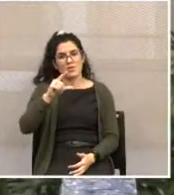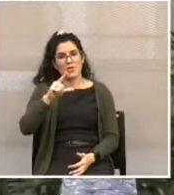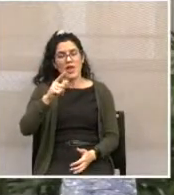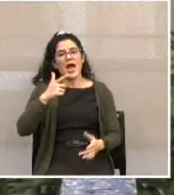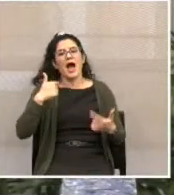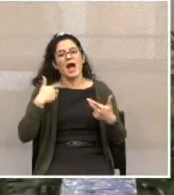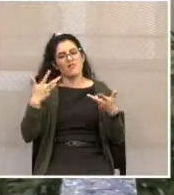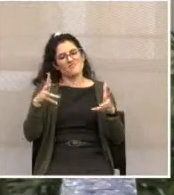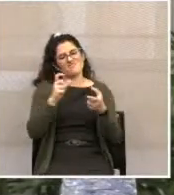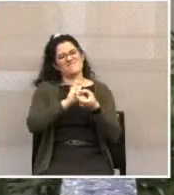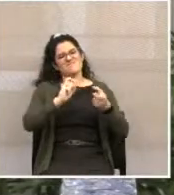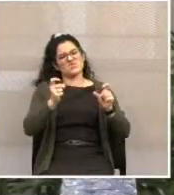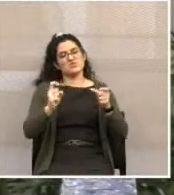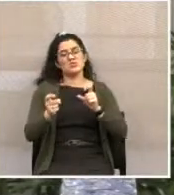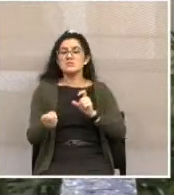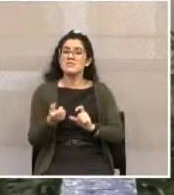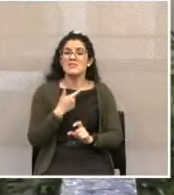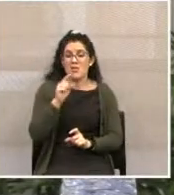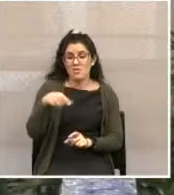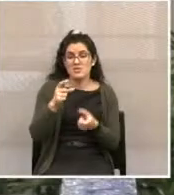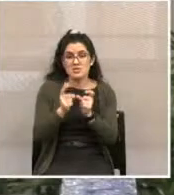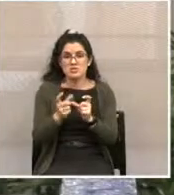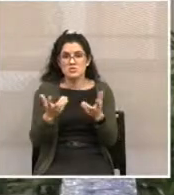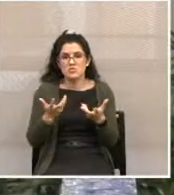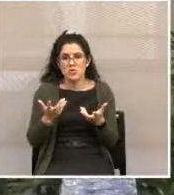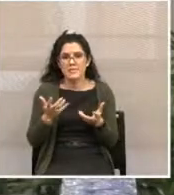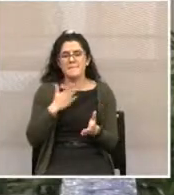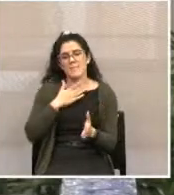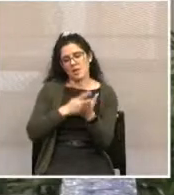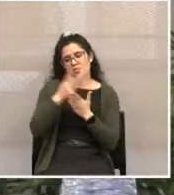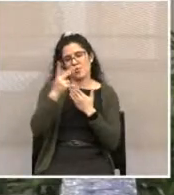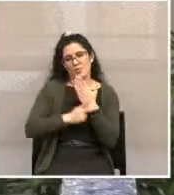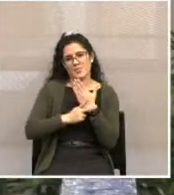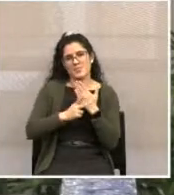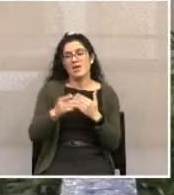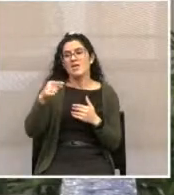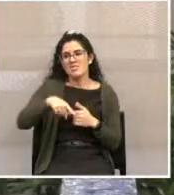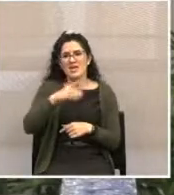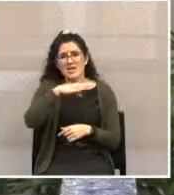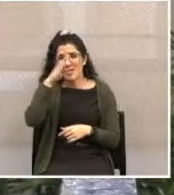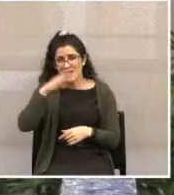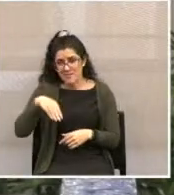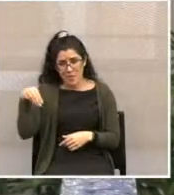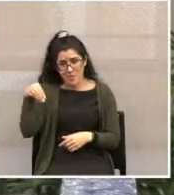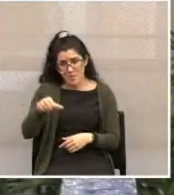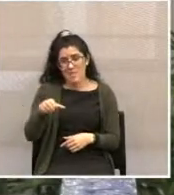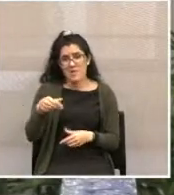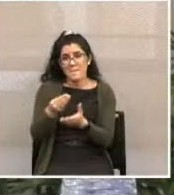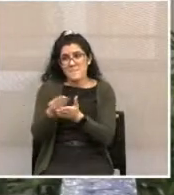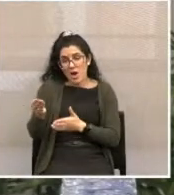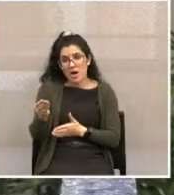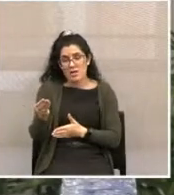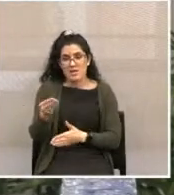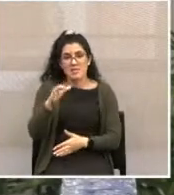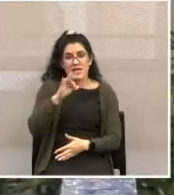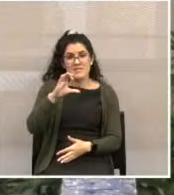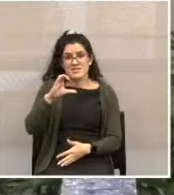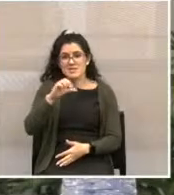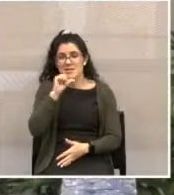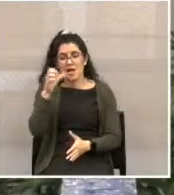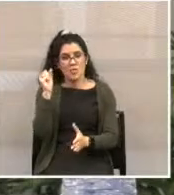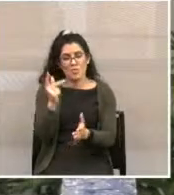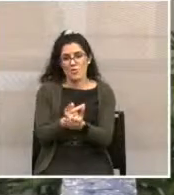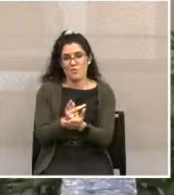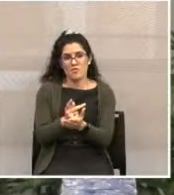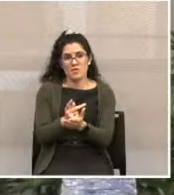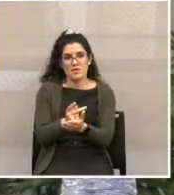made changes. The only change they made was my program. They have never bought Caracol. The FCC had not approved it. I